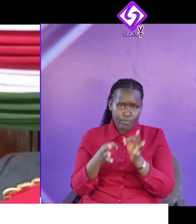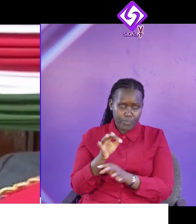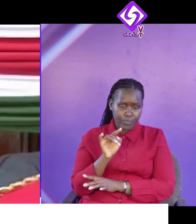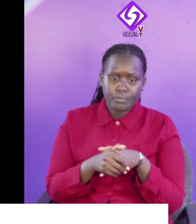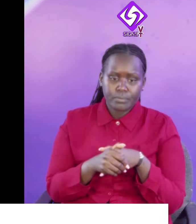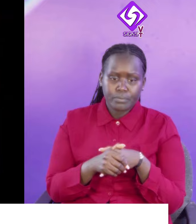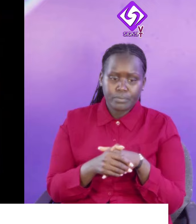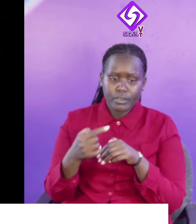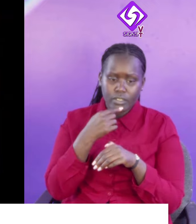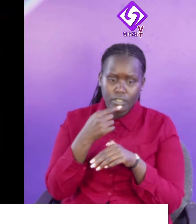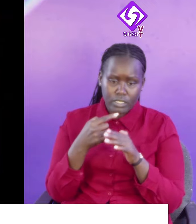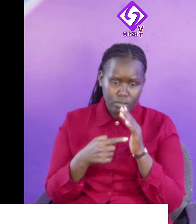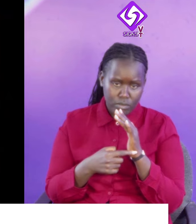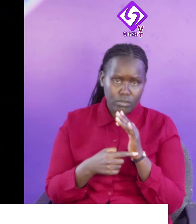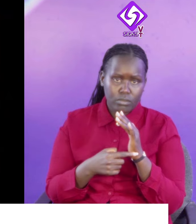Odinga's political